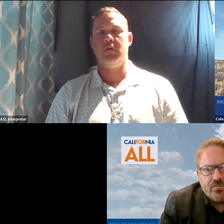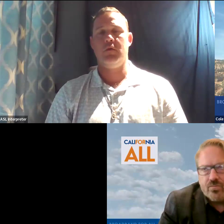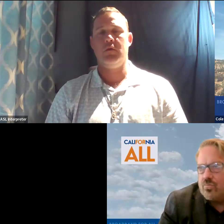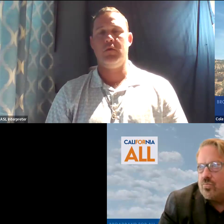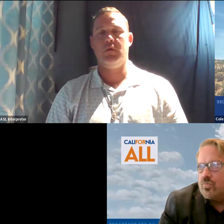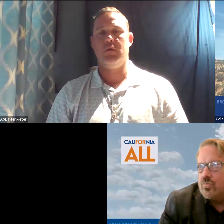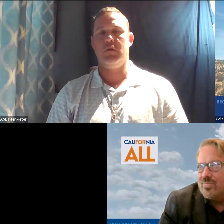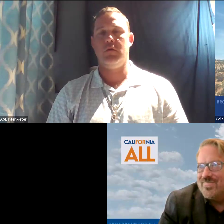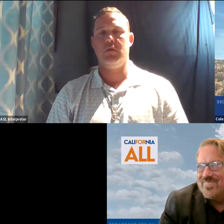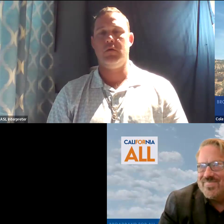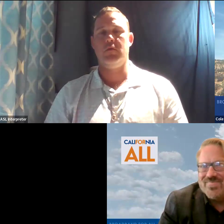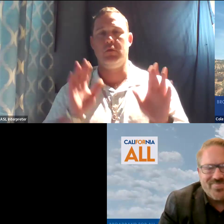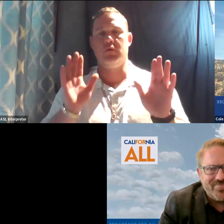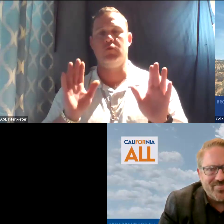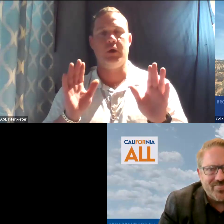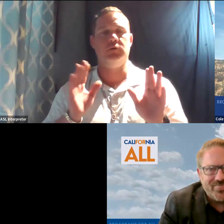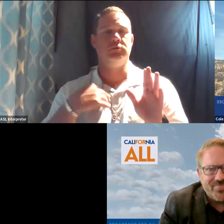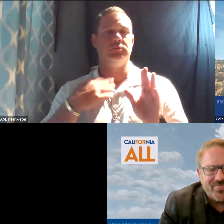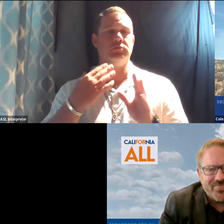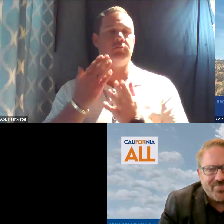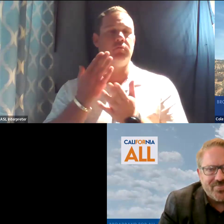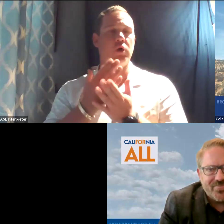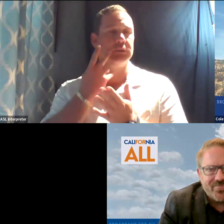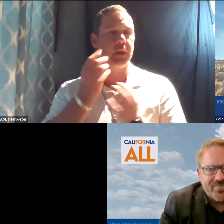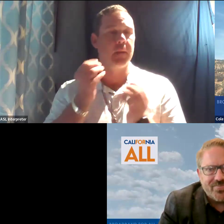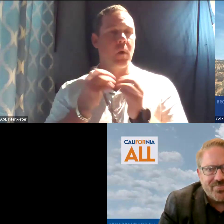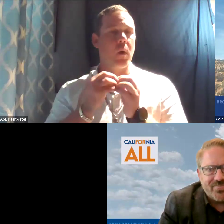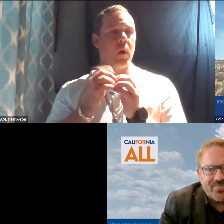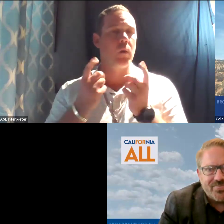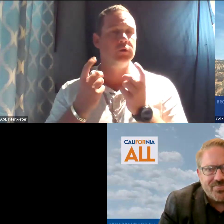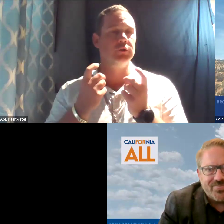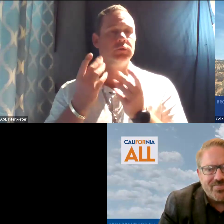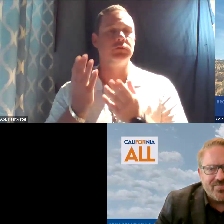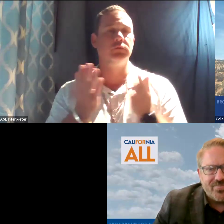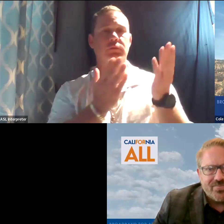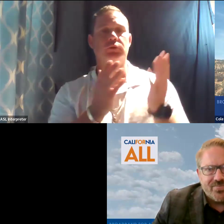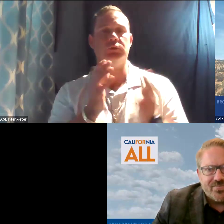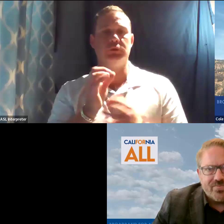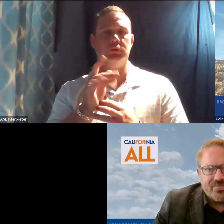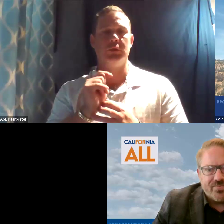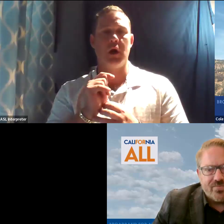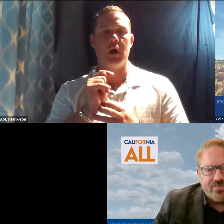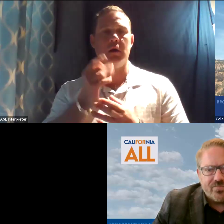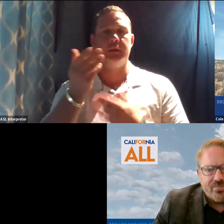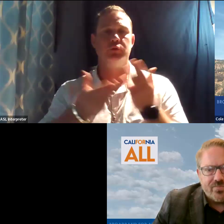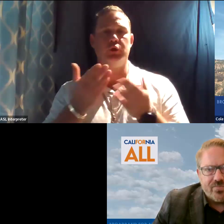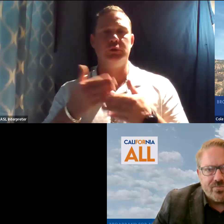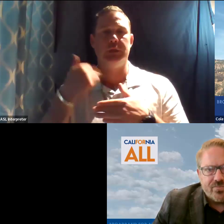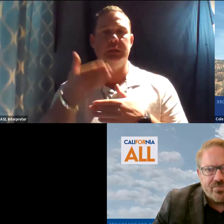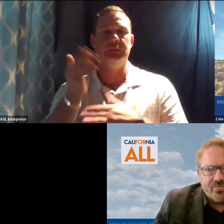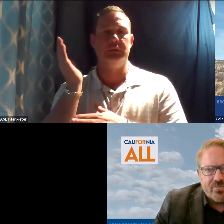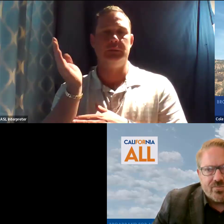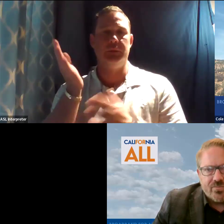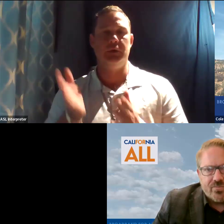Great. Pausing just to see if there's any last questions, and pass it back to you, Scott, to introduce our next speaker.